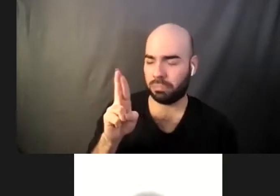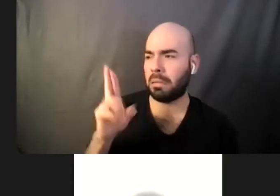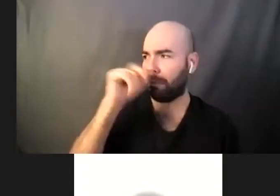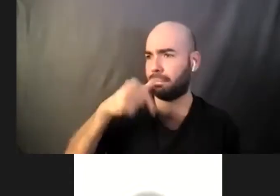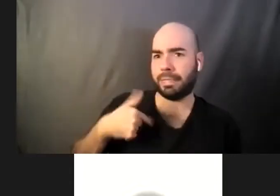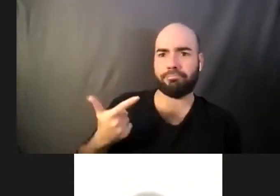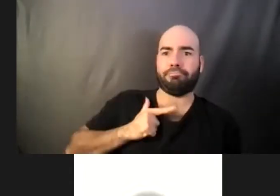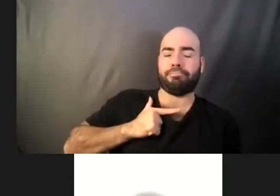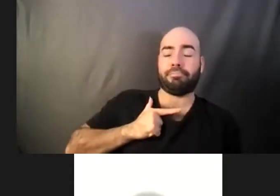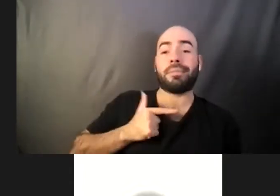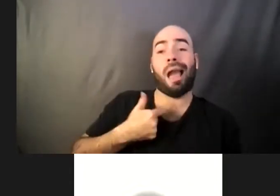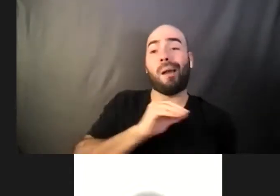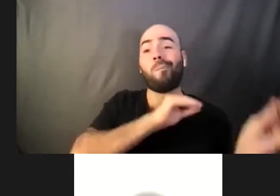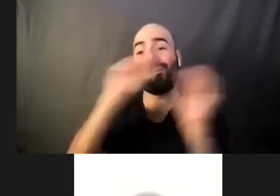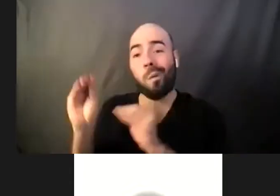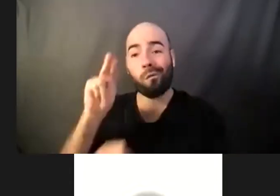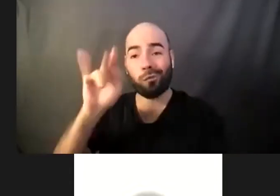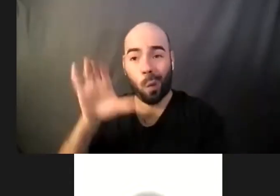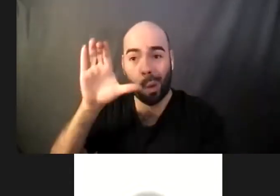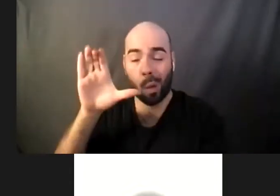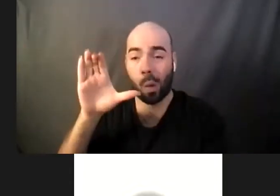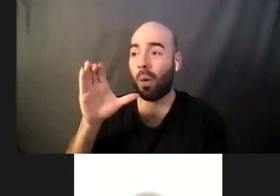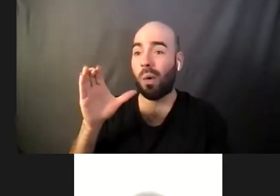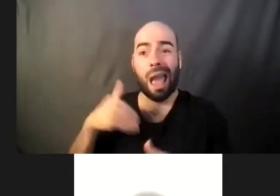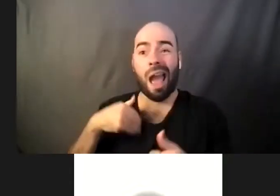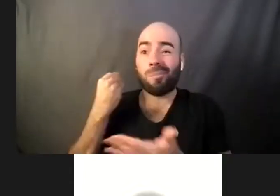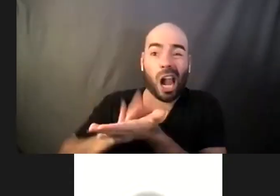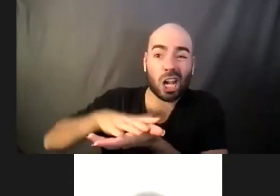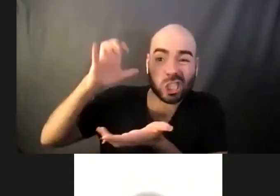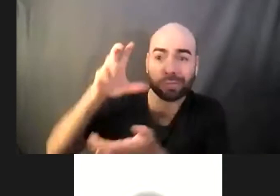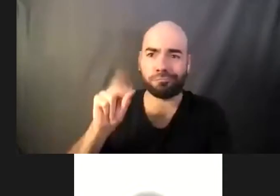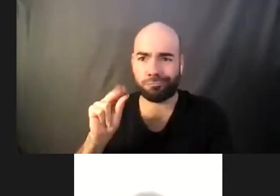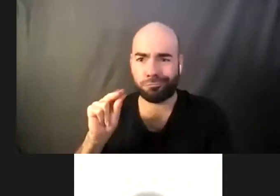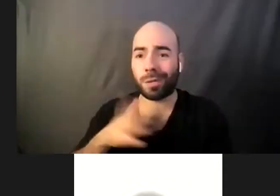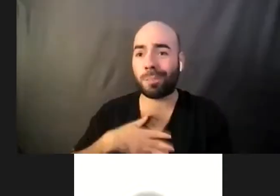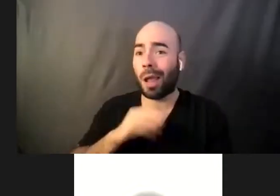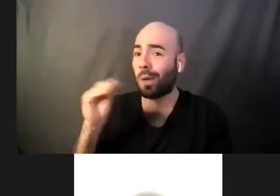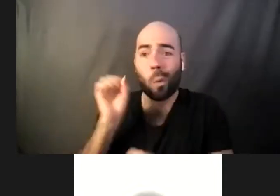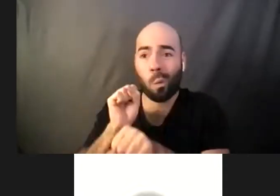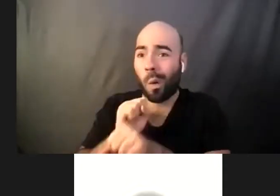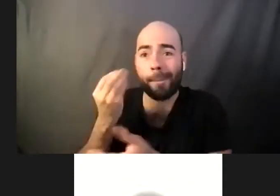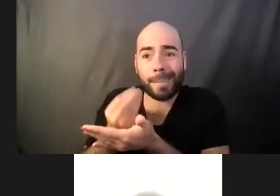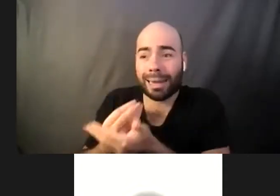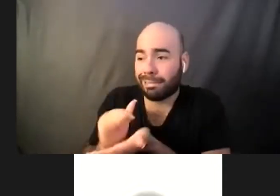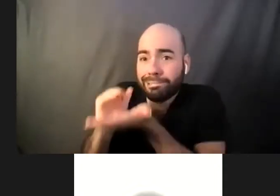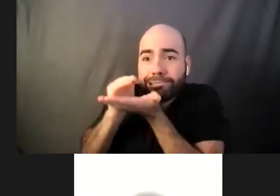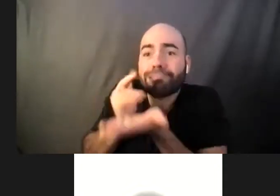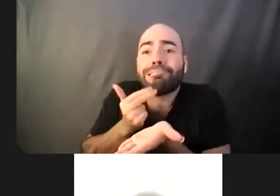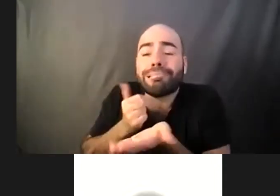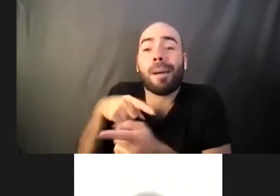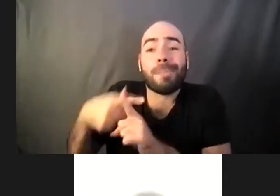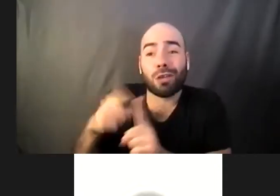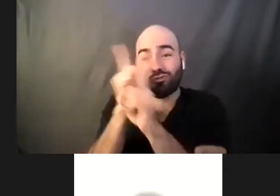I moved to New York with just like a dream and my unemployment checks, and I started